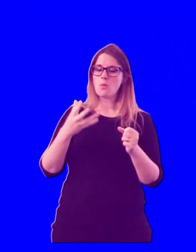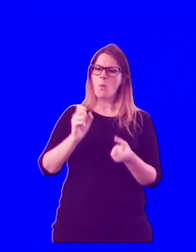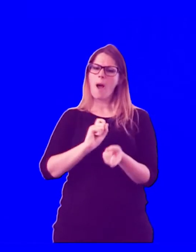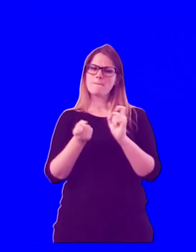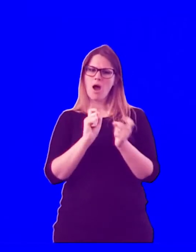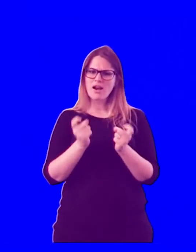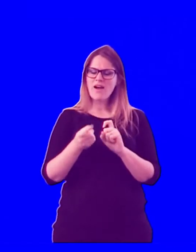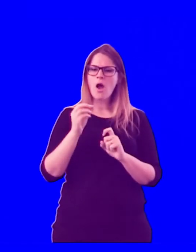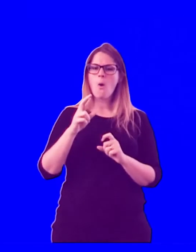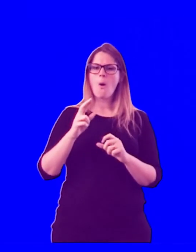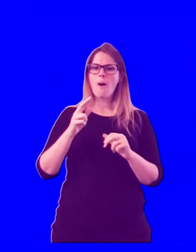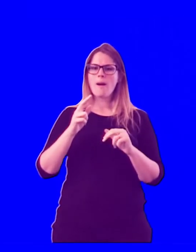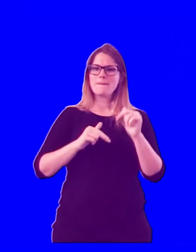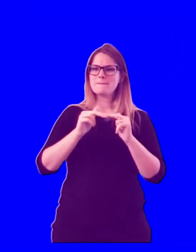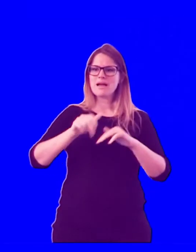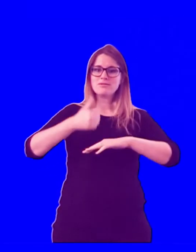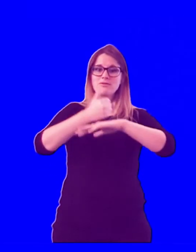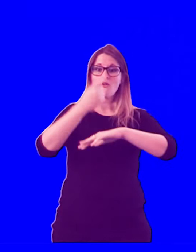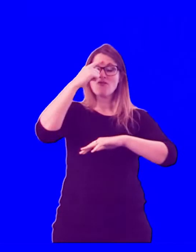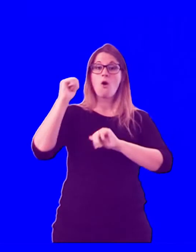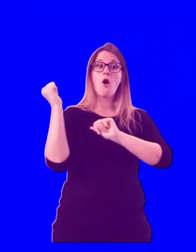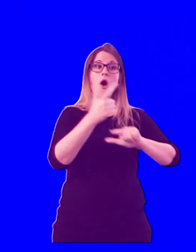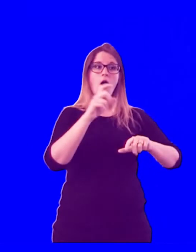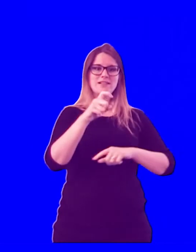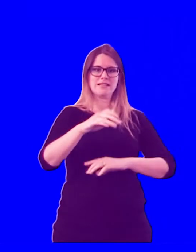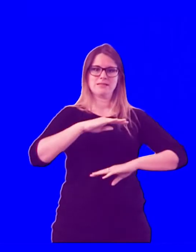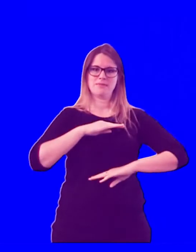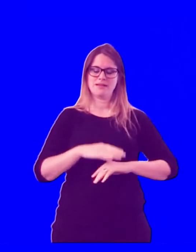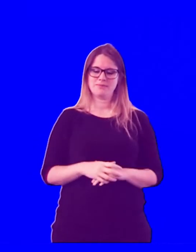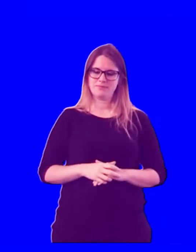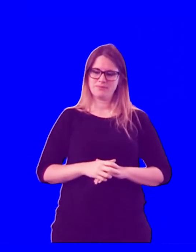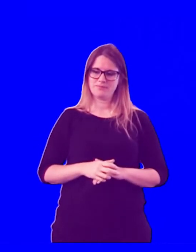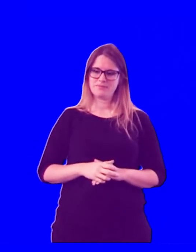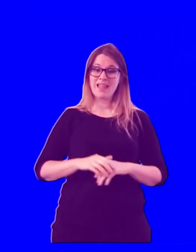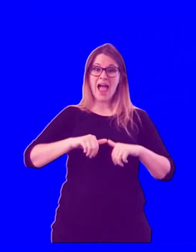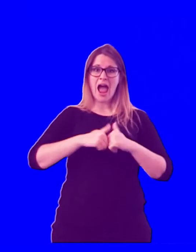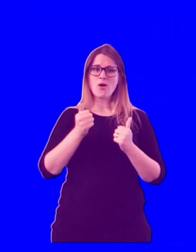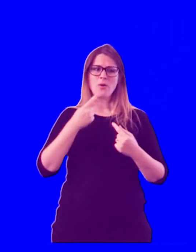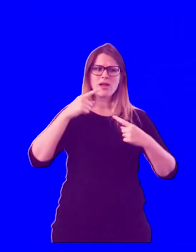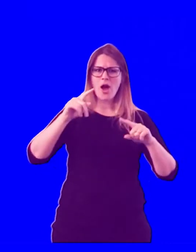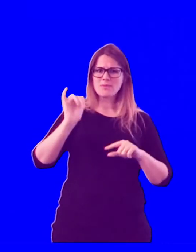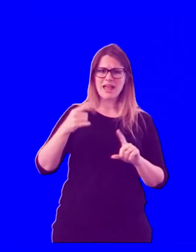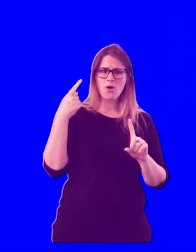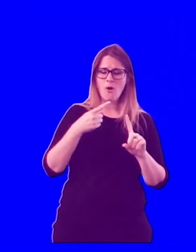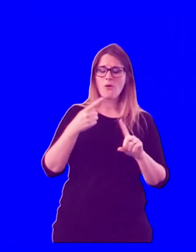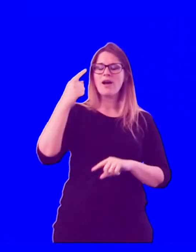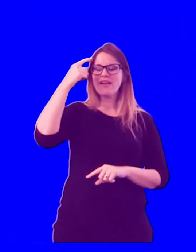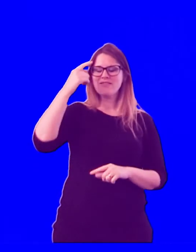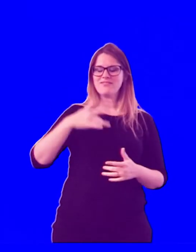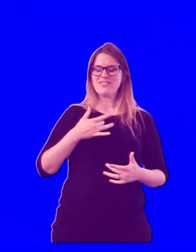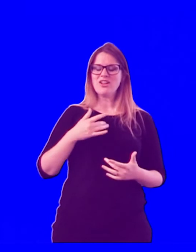modified or built to meet everyone's needs. To accomplish these goals, we found it necessary